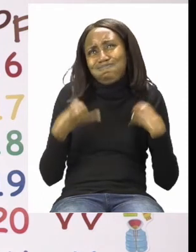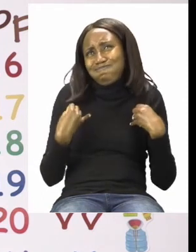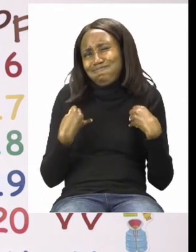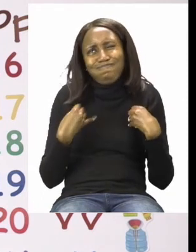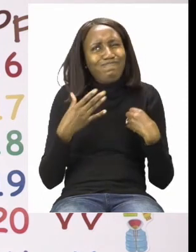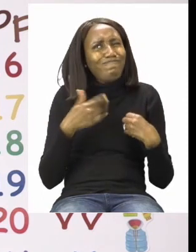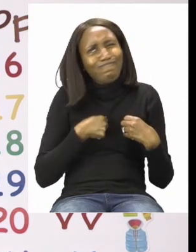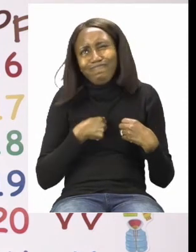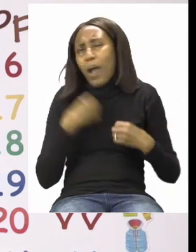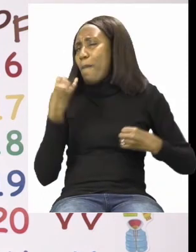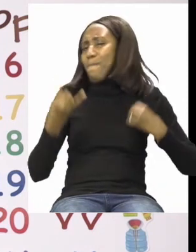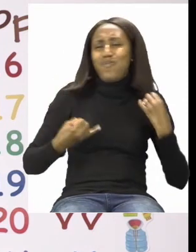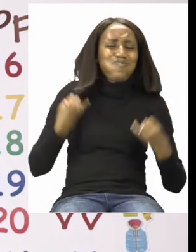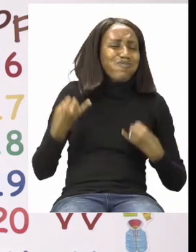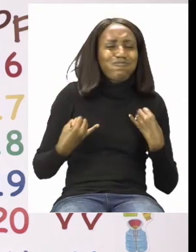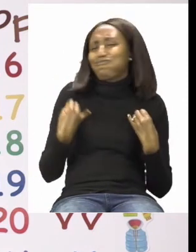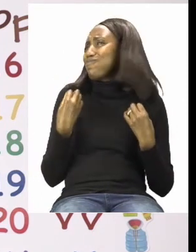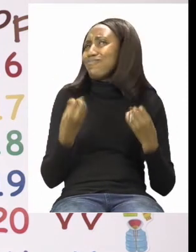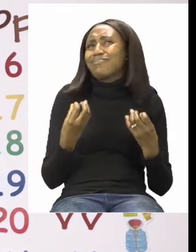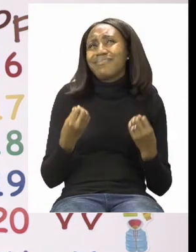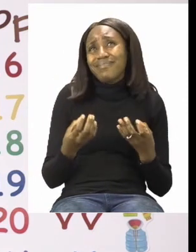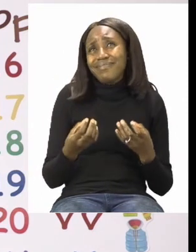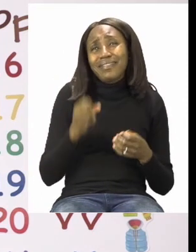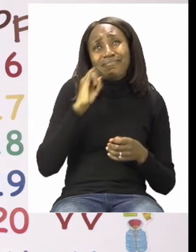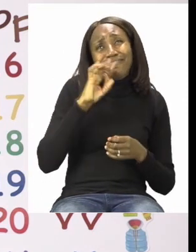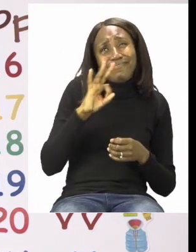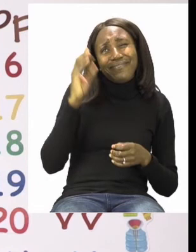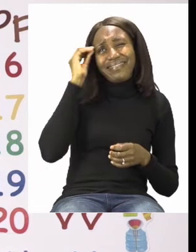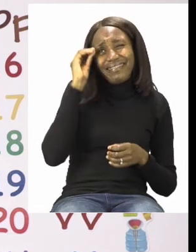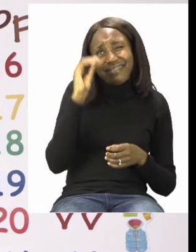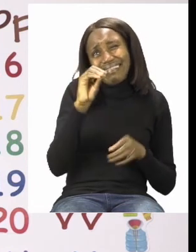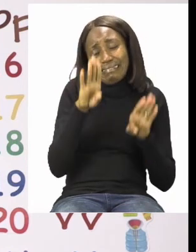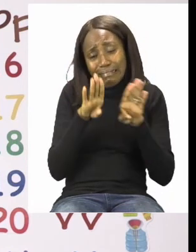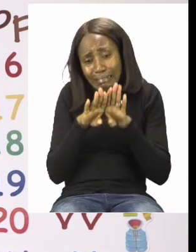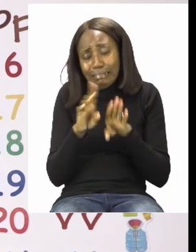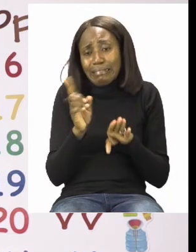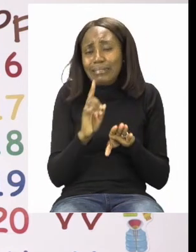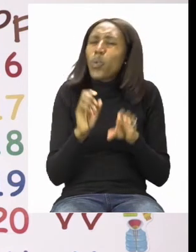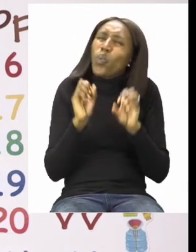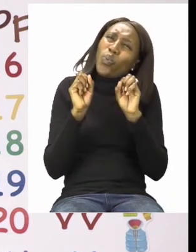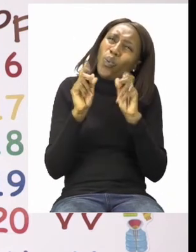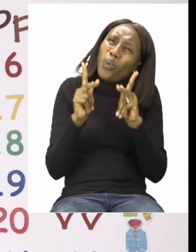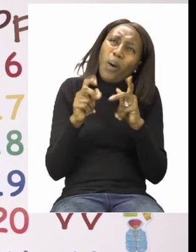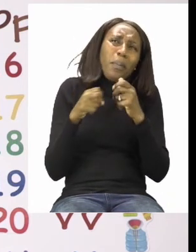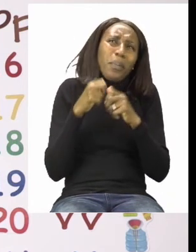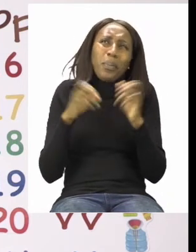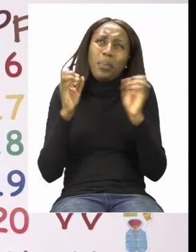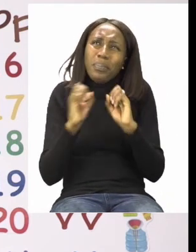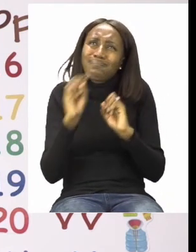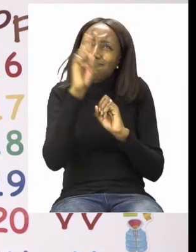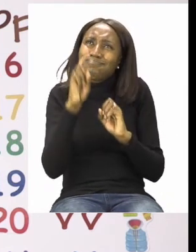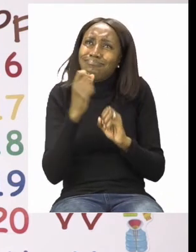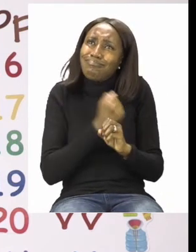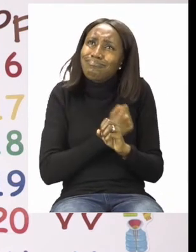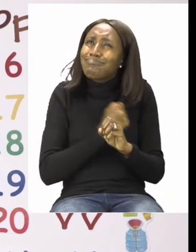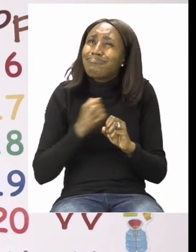did. Remember, if you're not sure what to do, that's okay. You can always ask an adult